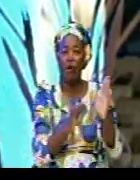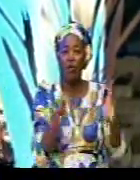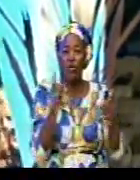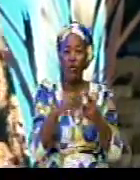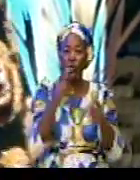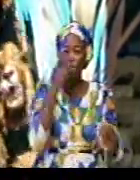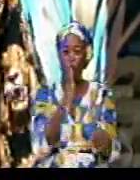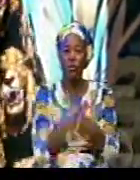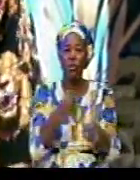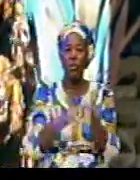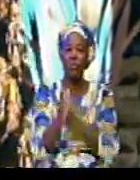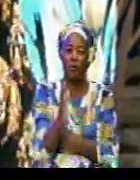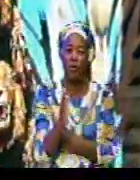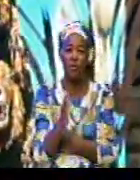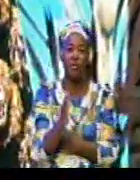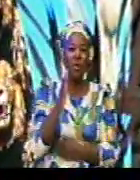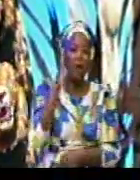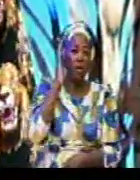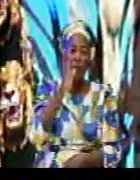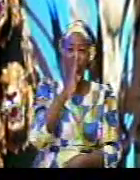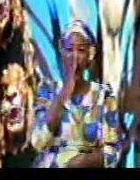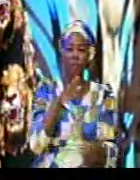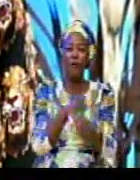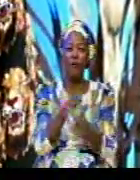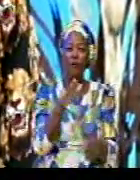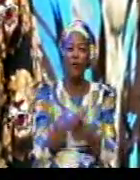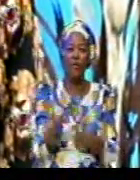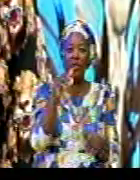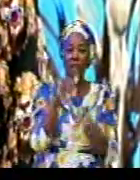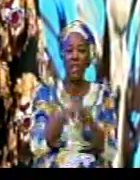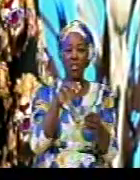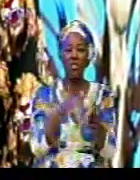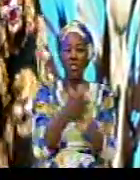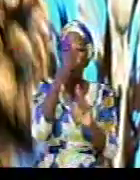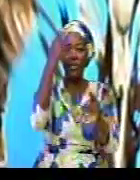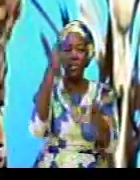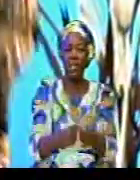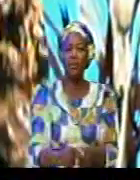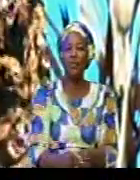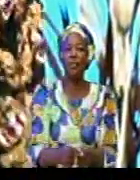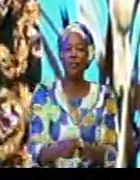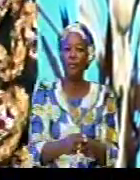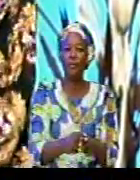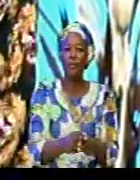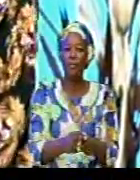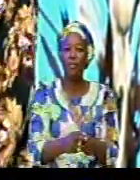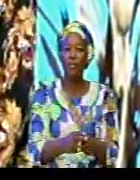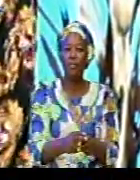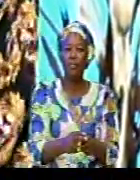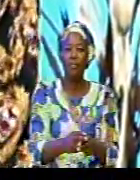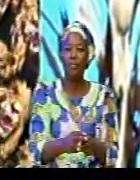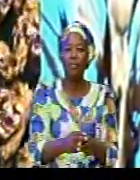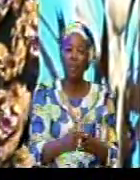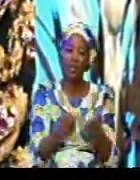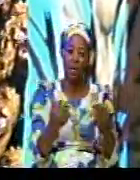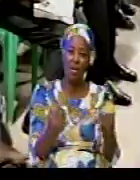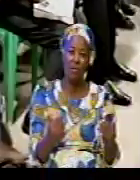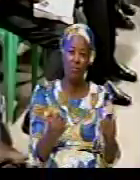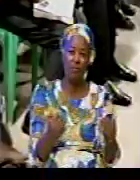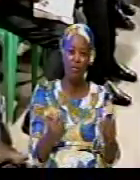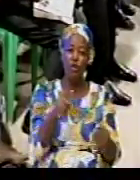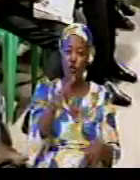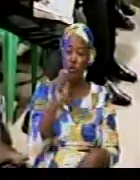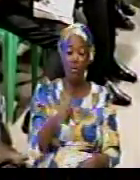And whatever you say, according to the promise of God, will be fulfilled in